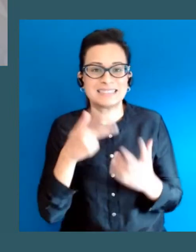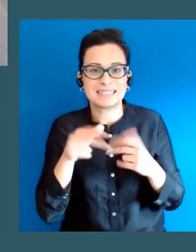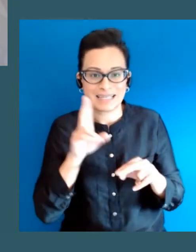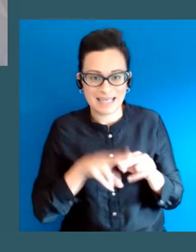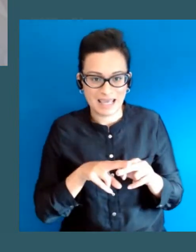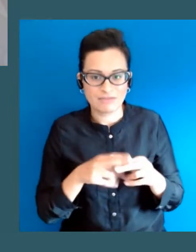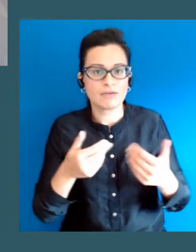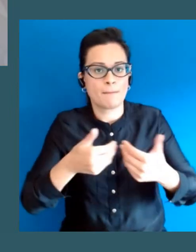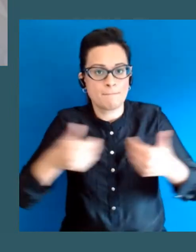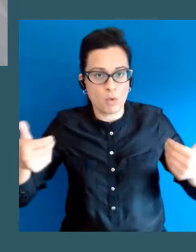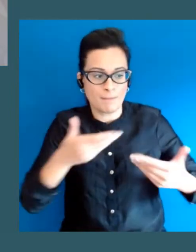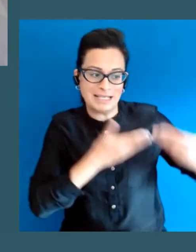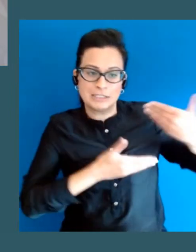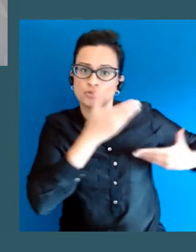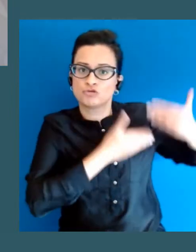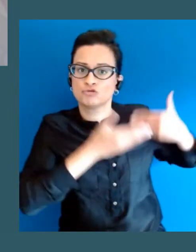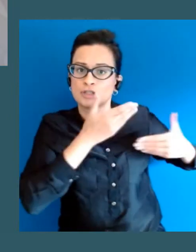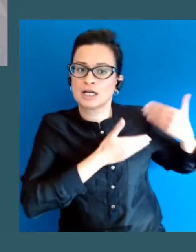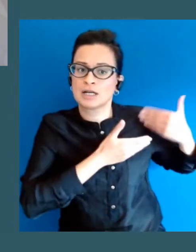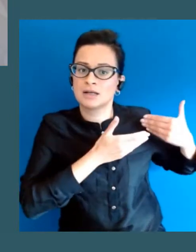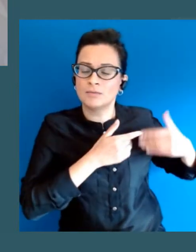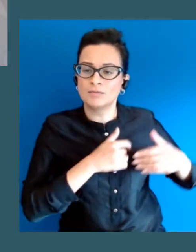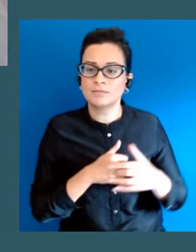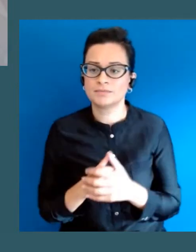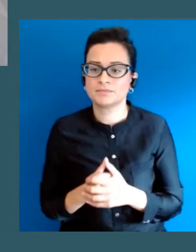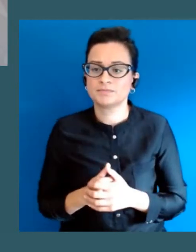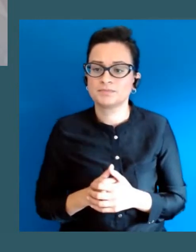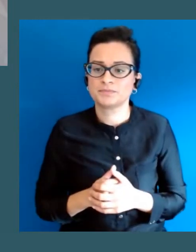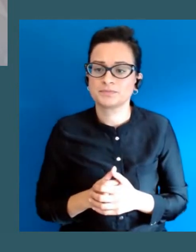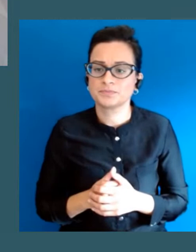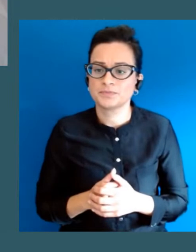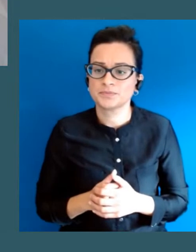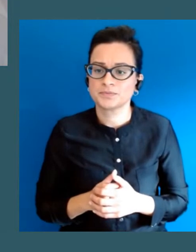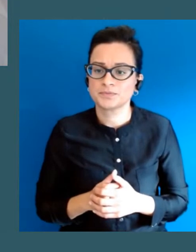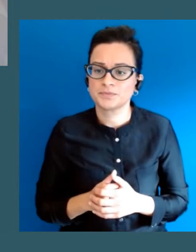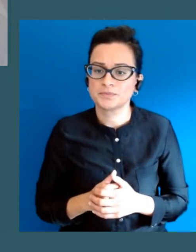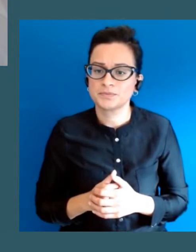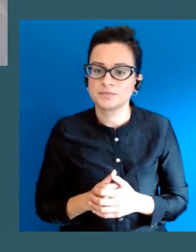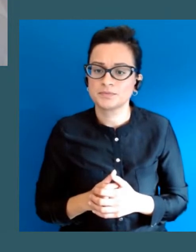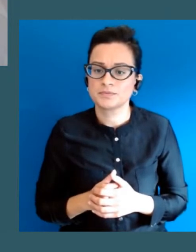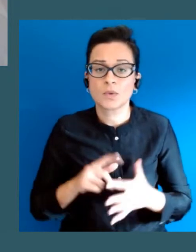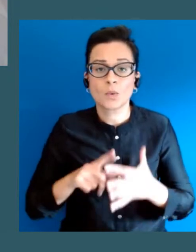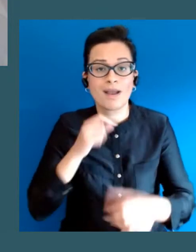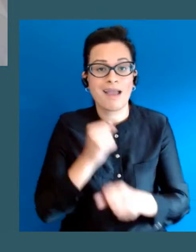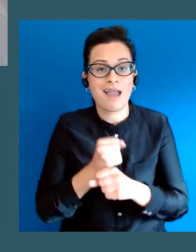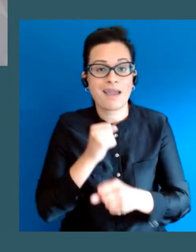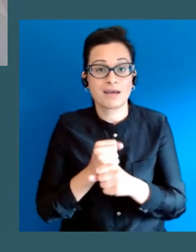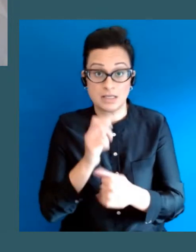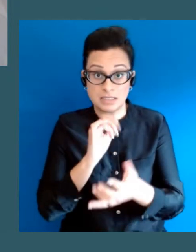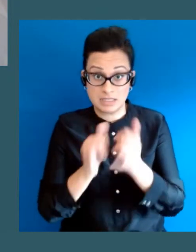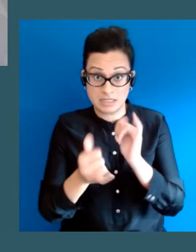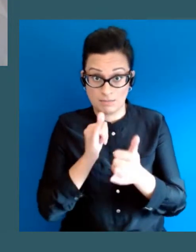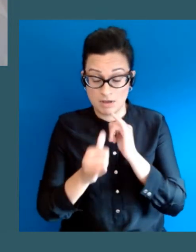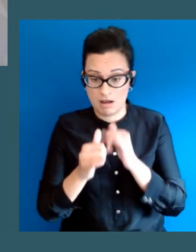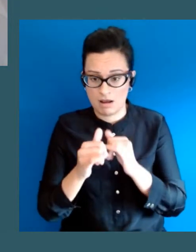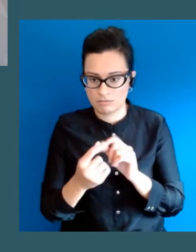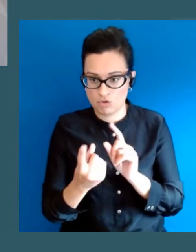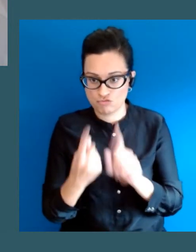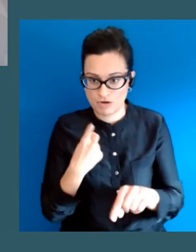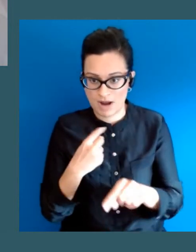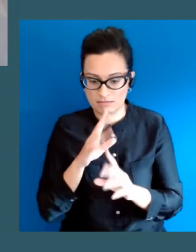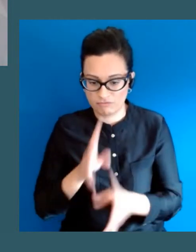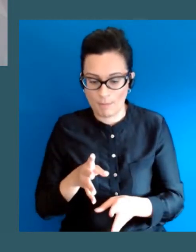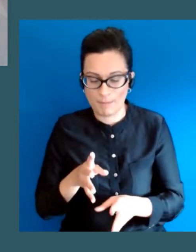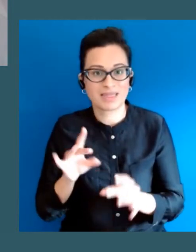history. I think the exception to that is egg. Sometimes there's egg reactions just present with this vomiting. So that's